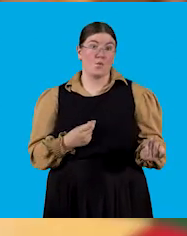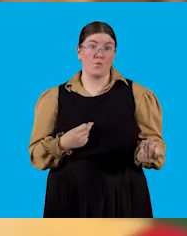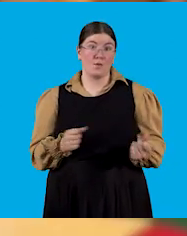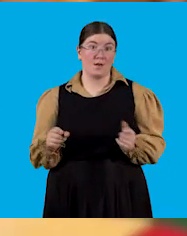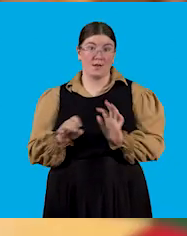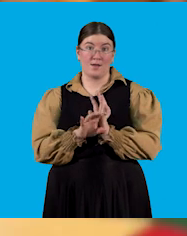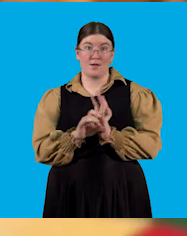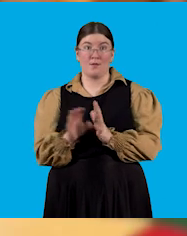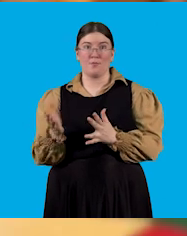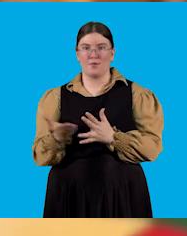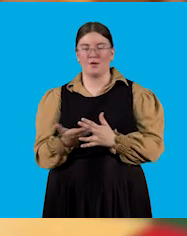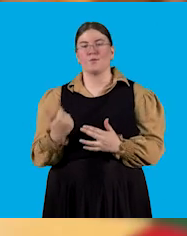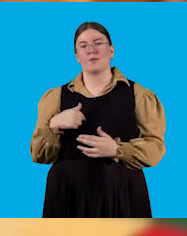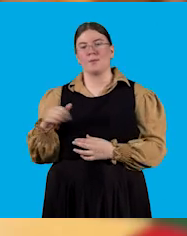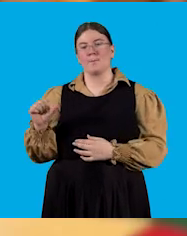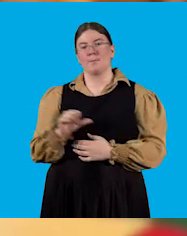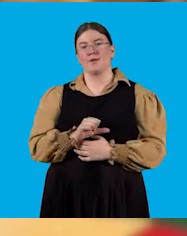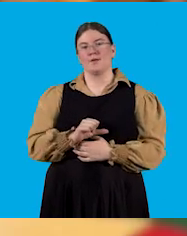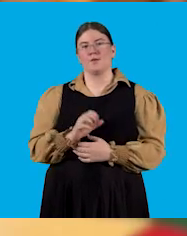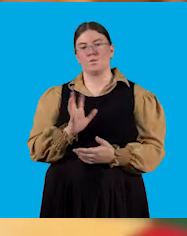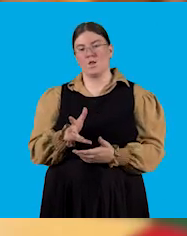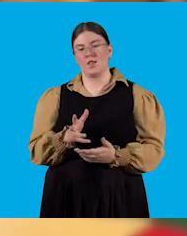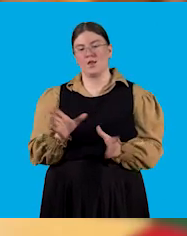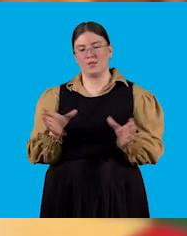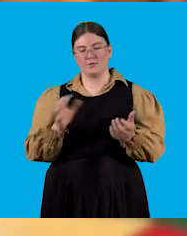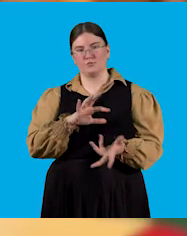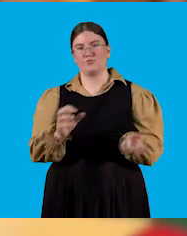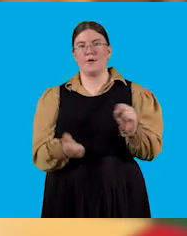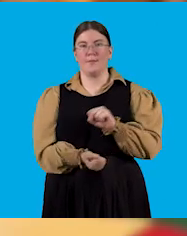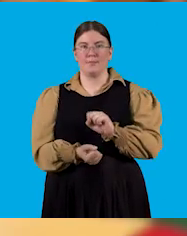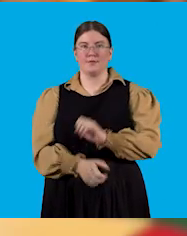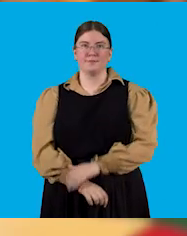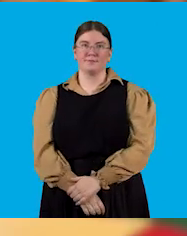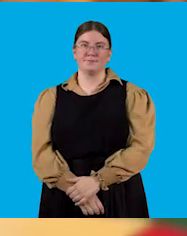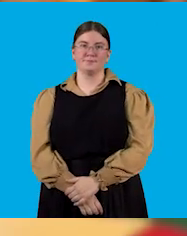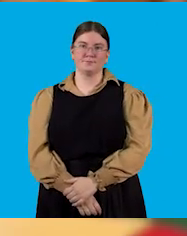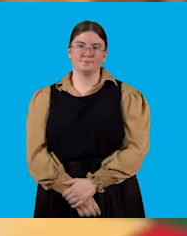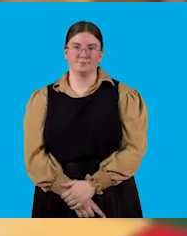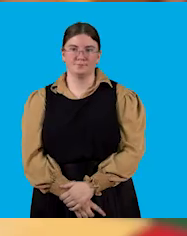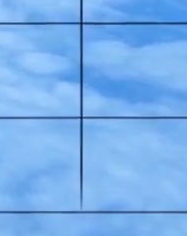quick ad break and we will be back to wrap up the lesson.